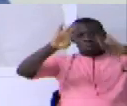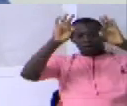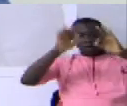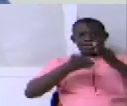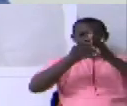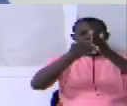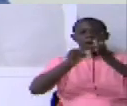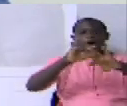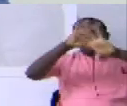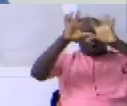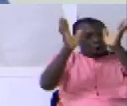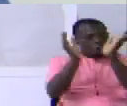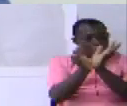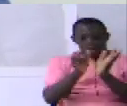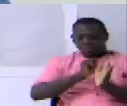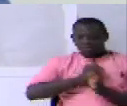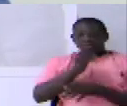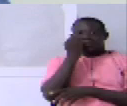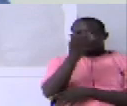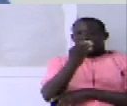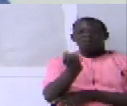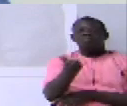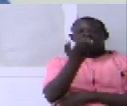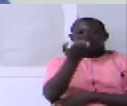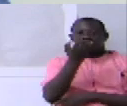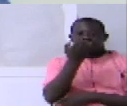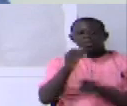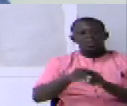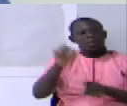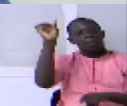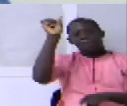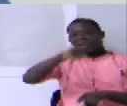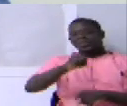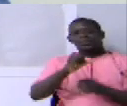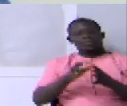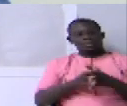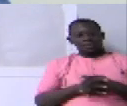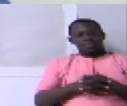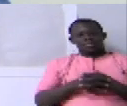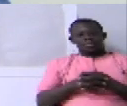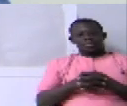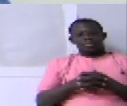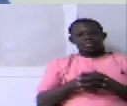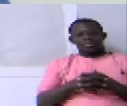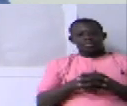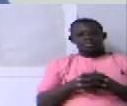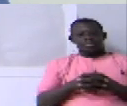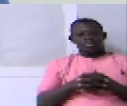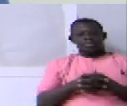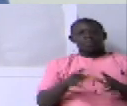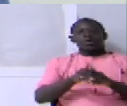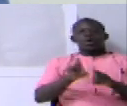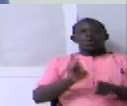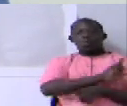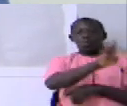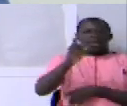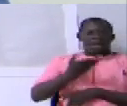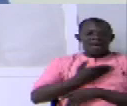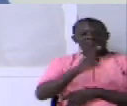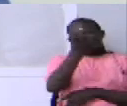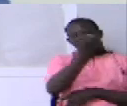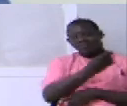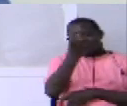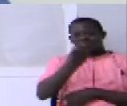all say the food is terrible. Alimamu lu menu ye soronje ibe ko je domoro asangarata bak. We have the